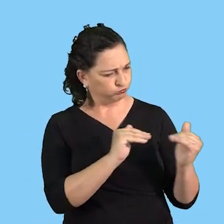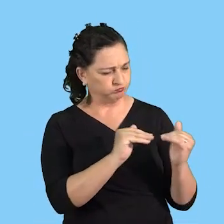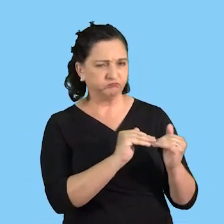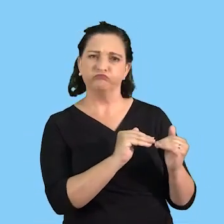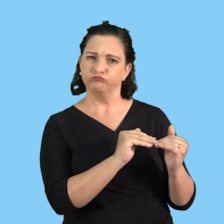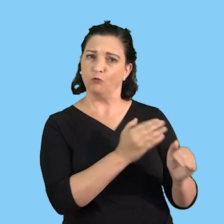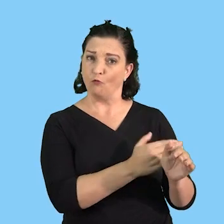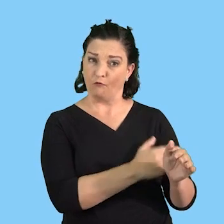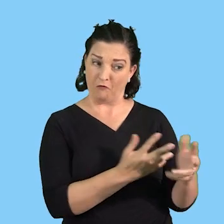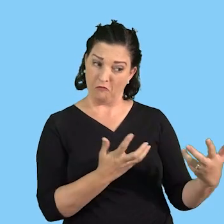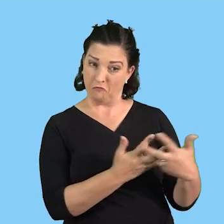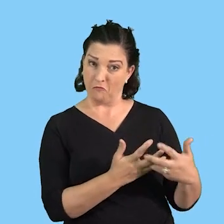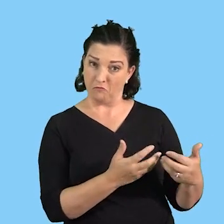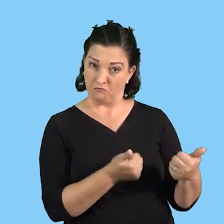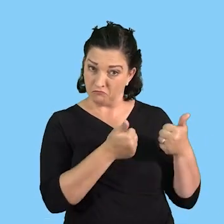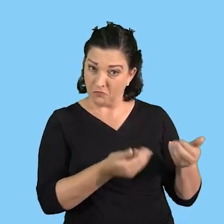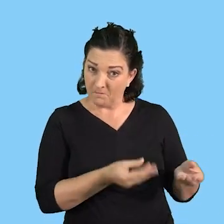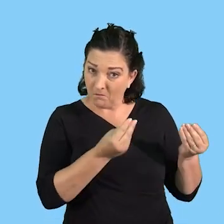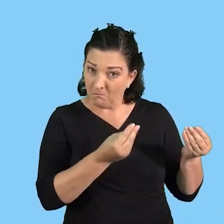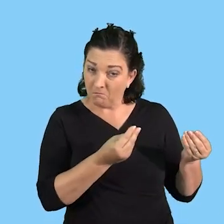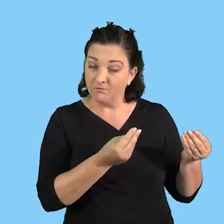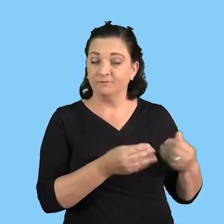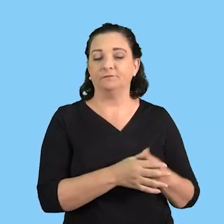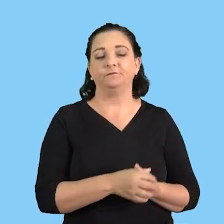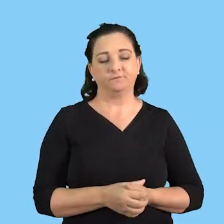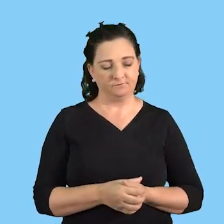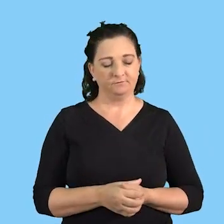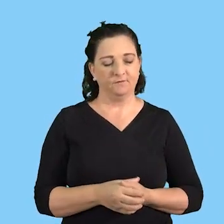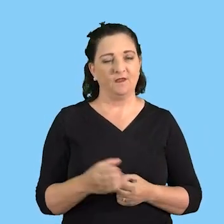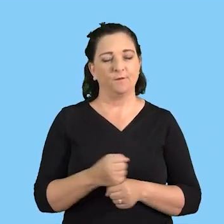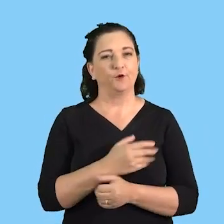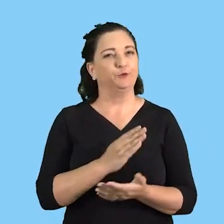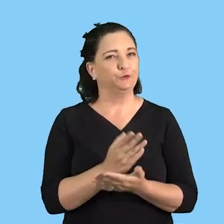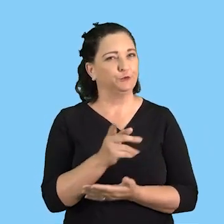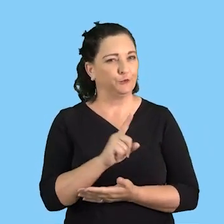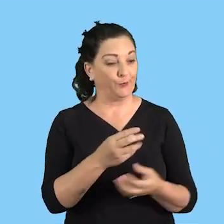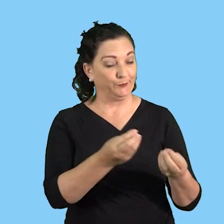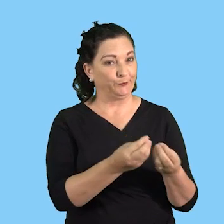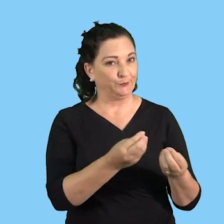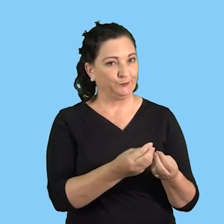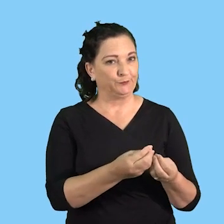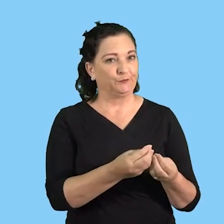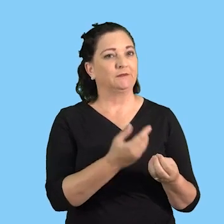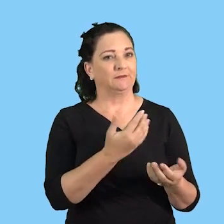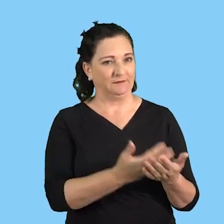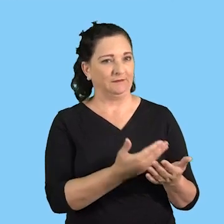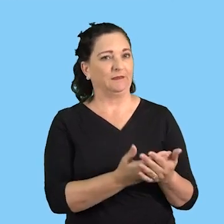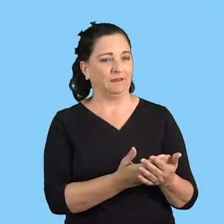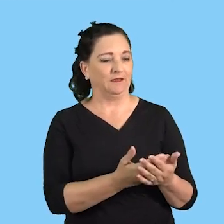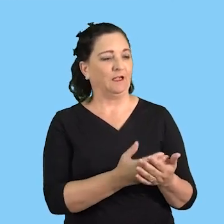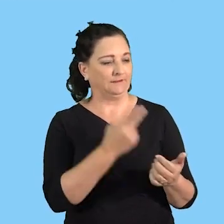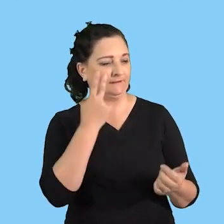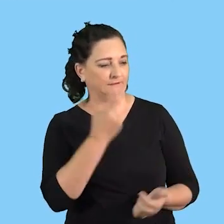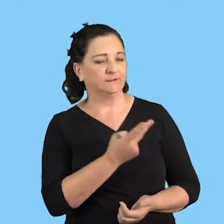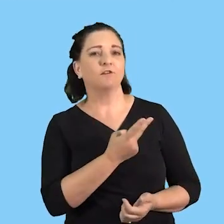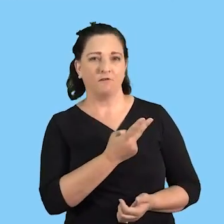set for the product. So in other words, if they want the product to be able to sing for you, then they will then come